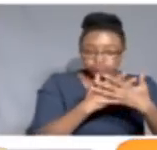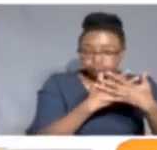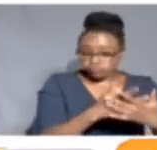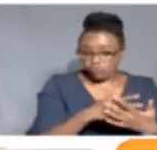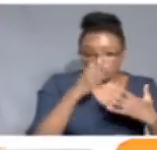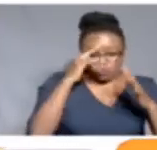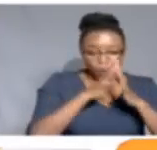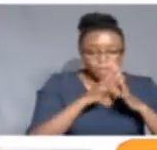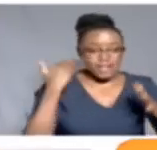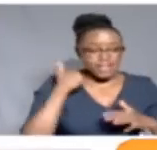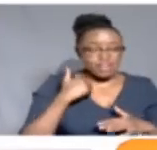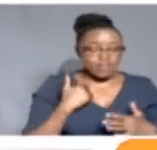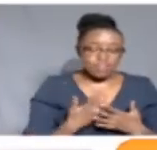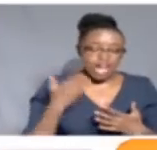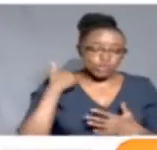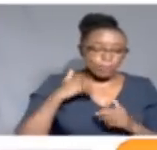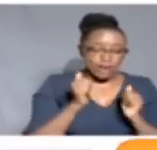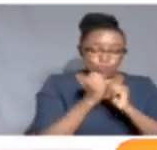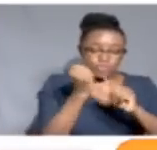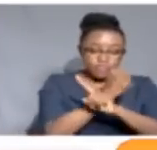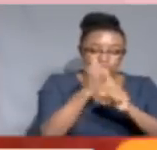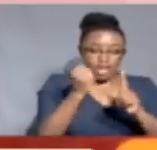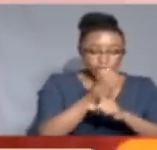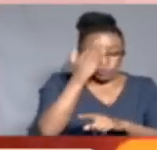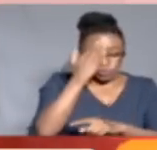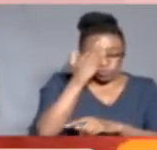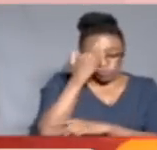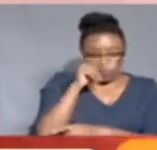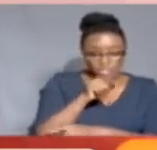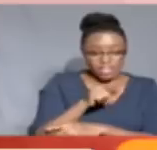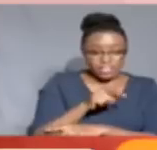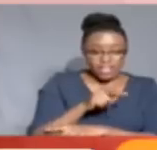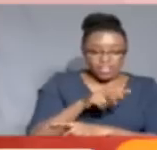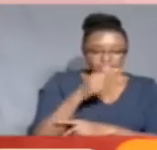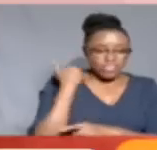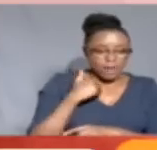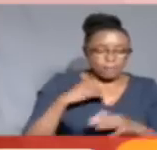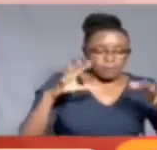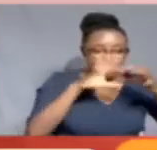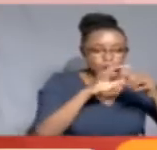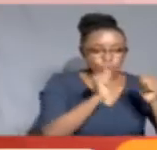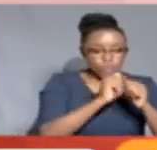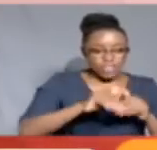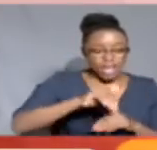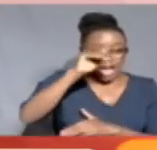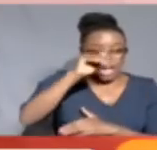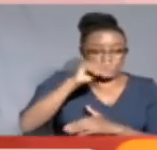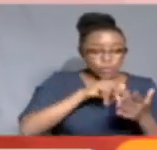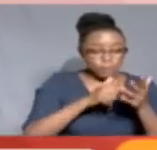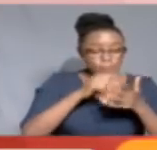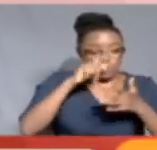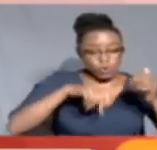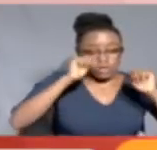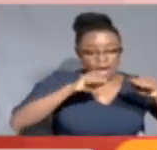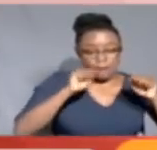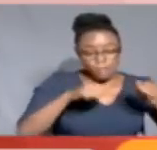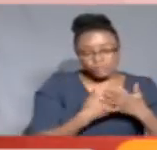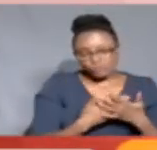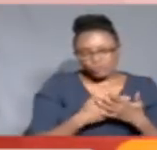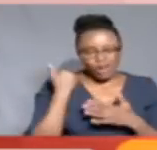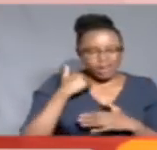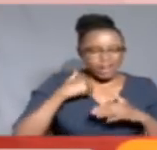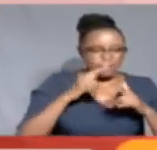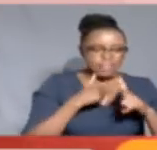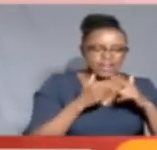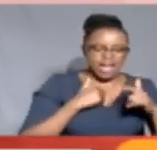bigger crimes, robbery with violence. But you know them, the robbery is mostly attached to the adults. So you find that they commit those crimes. They also